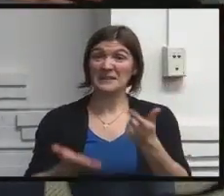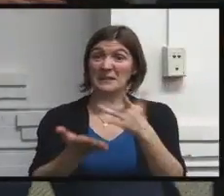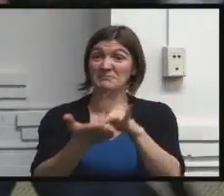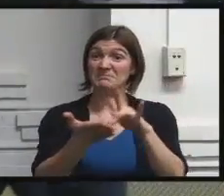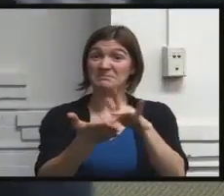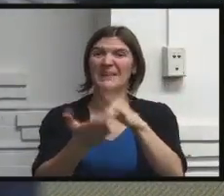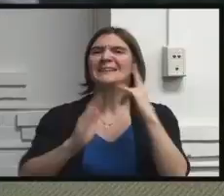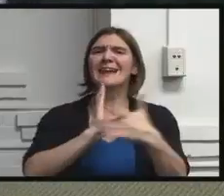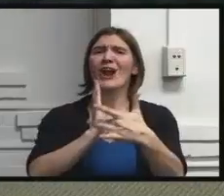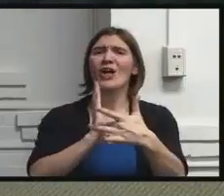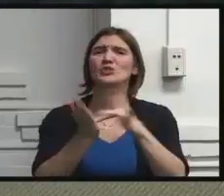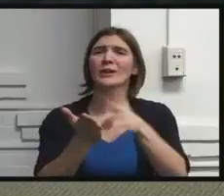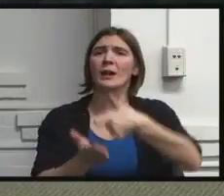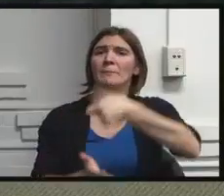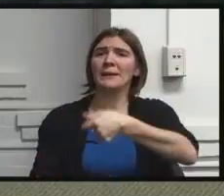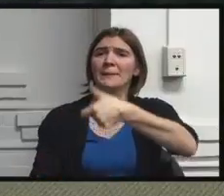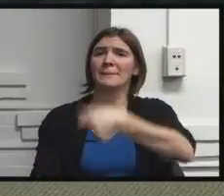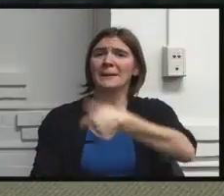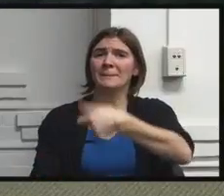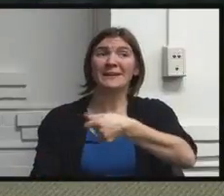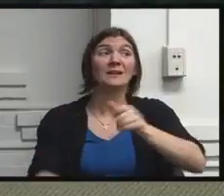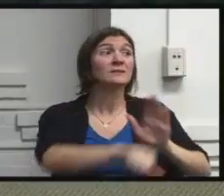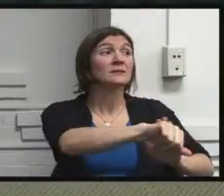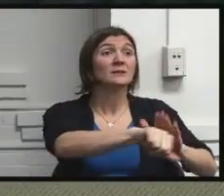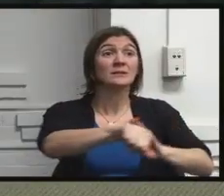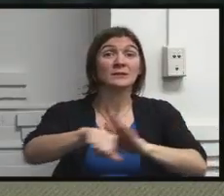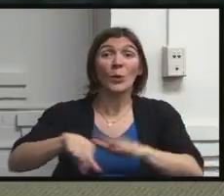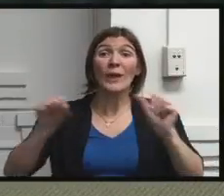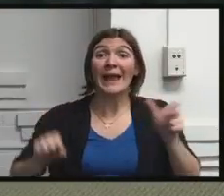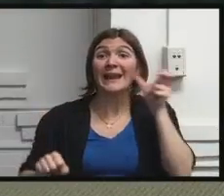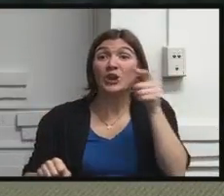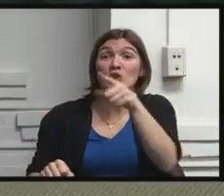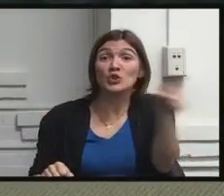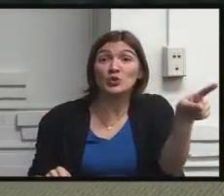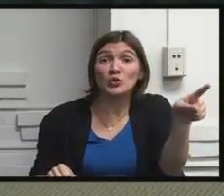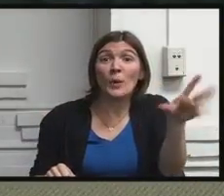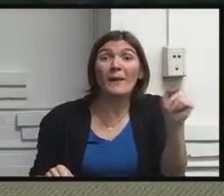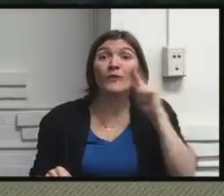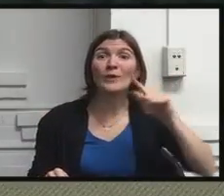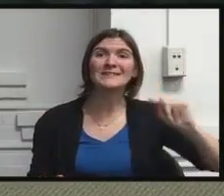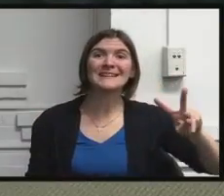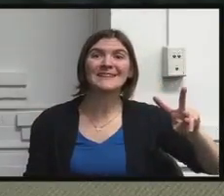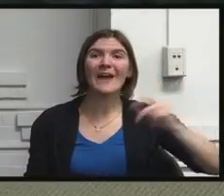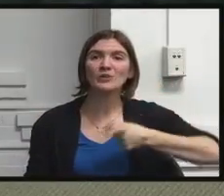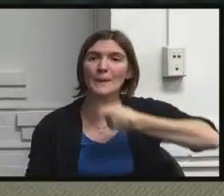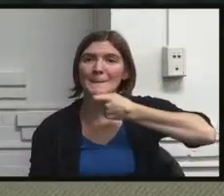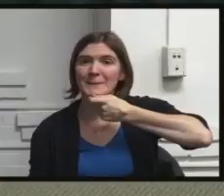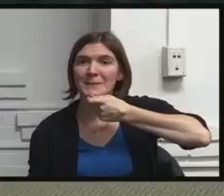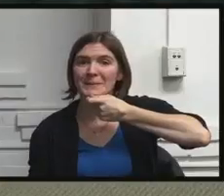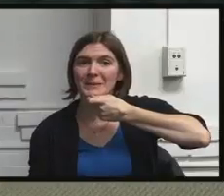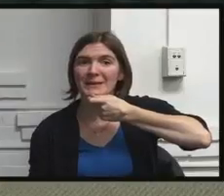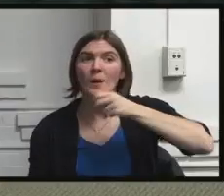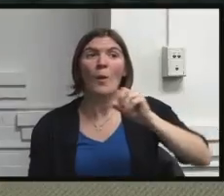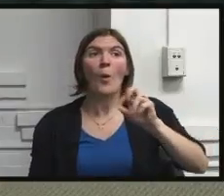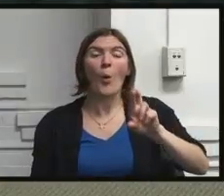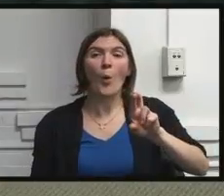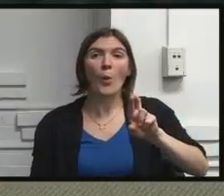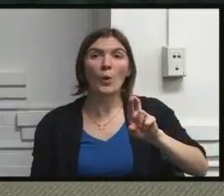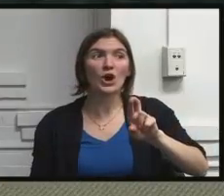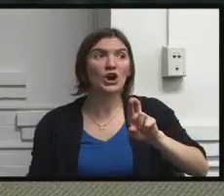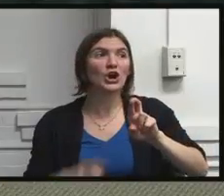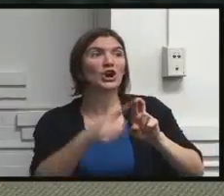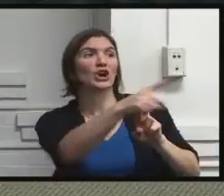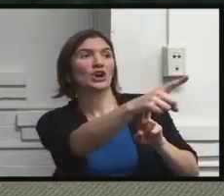Just be aware, we can all hear you in the room, but for the television, it's either the mic behind you